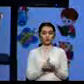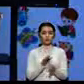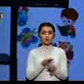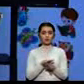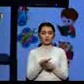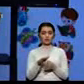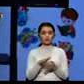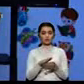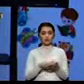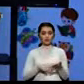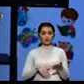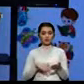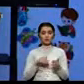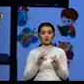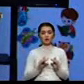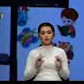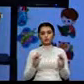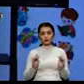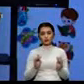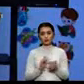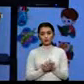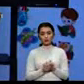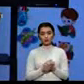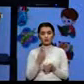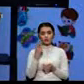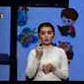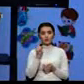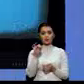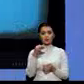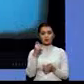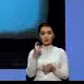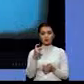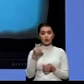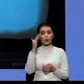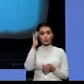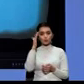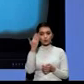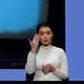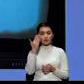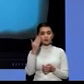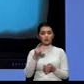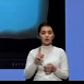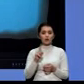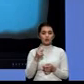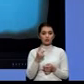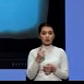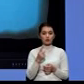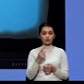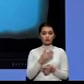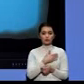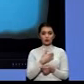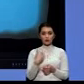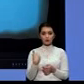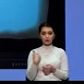Topshiriqlarni bajarishda davom etamiz. Bolajonlar, shayx dushman taklifini nima uchun rad